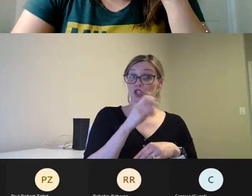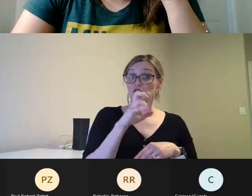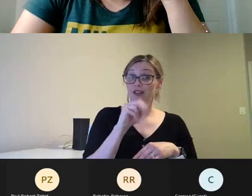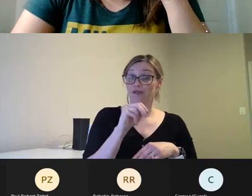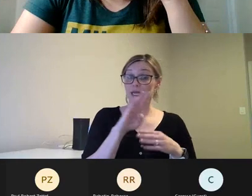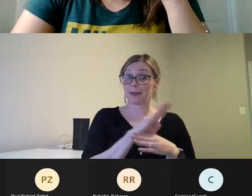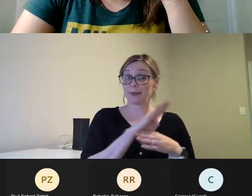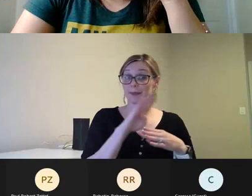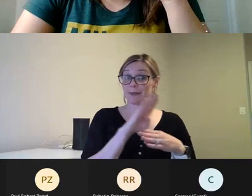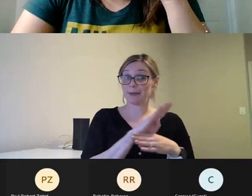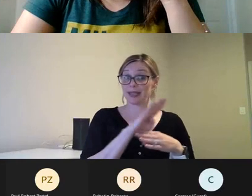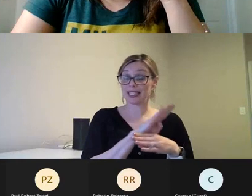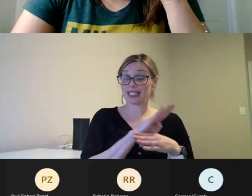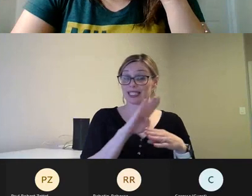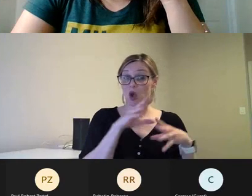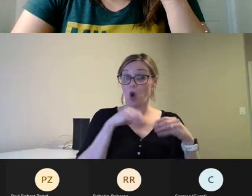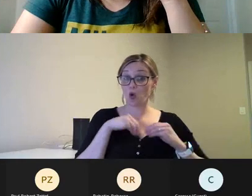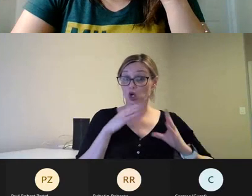owners and